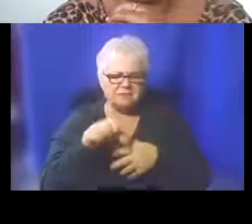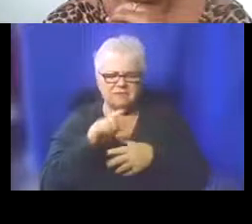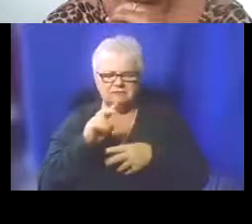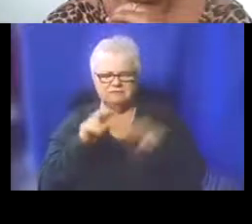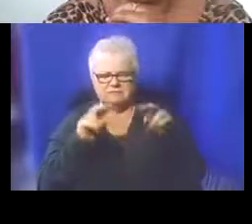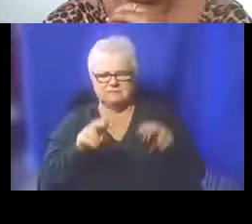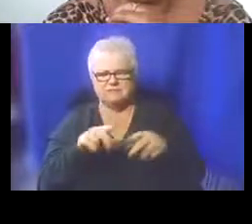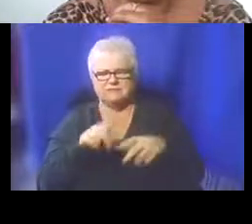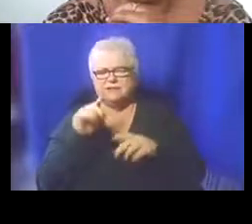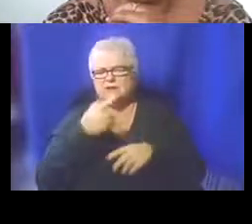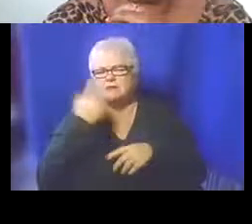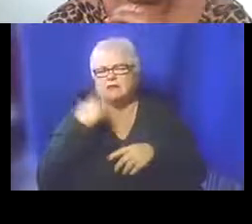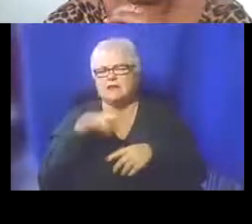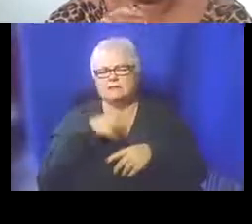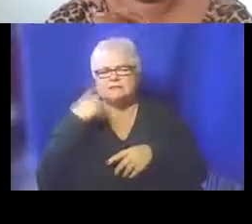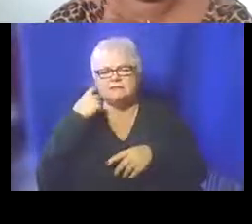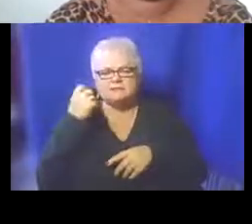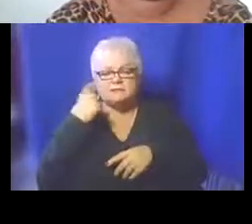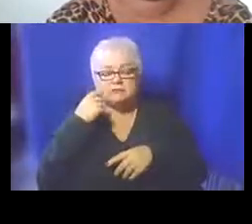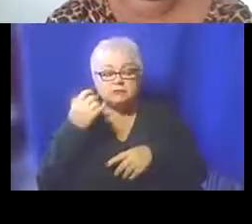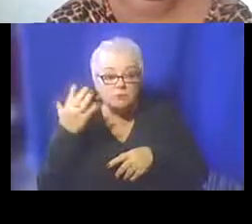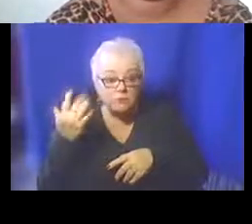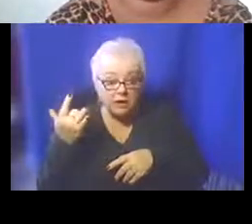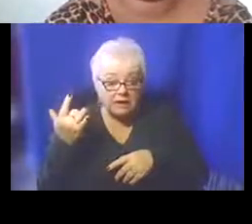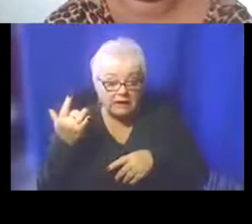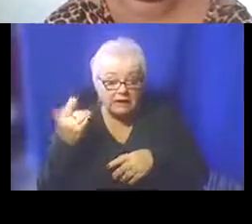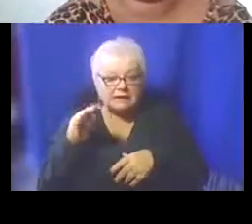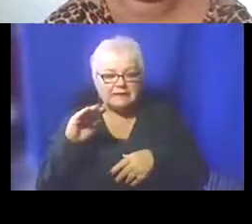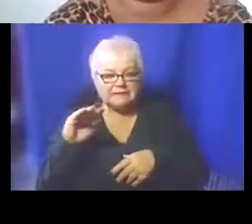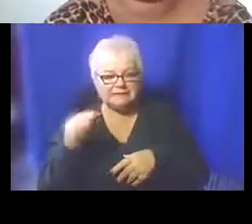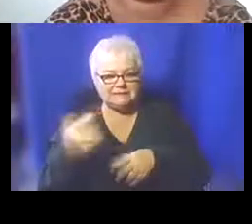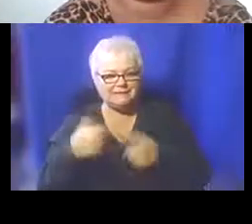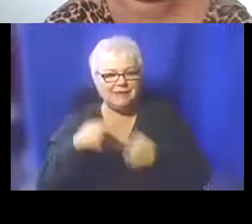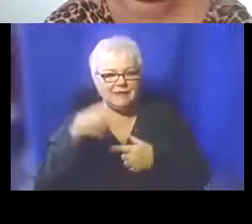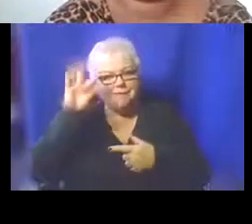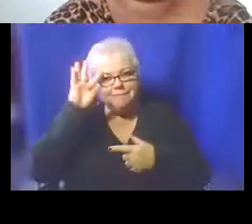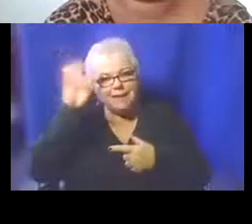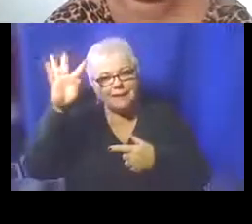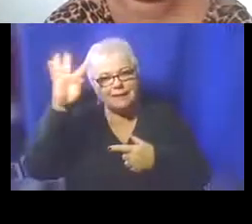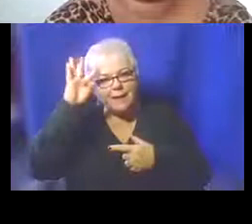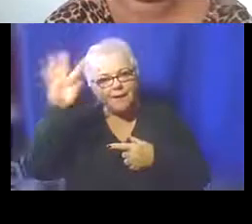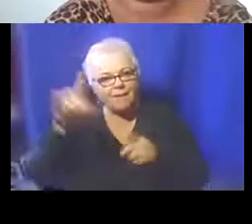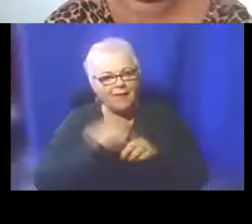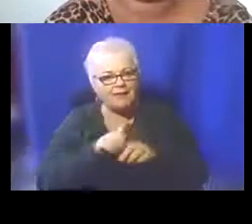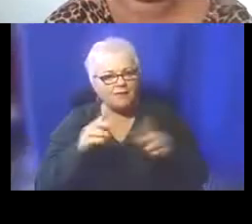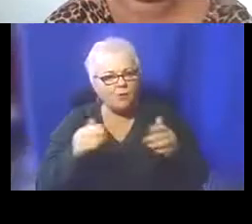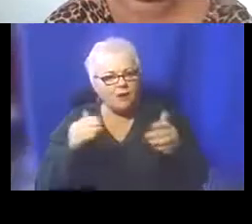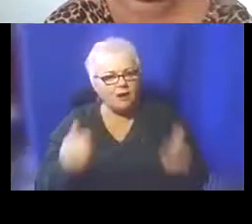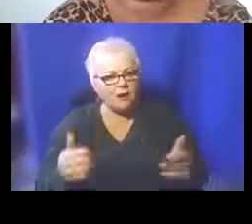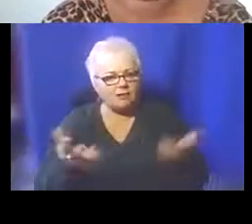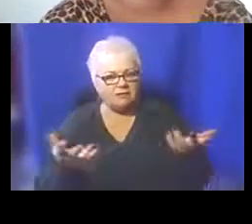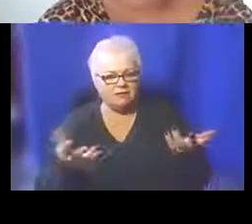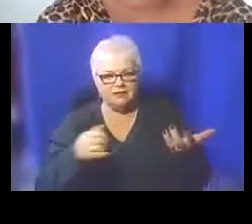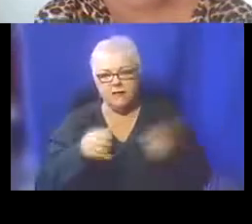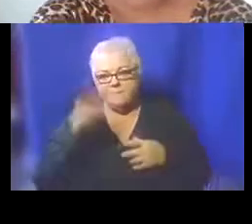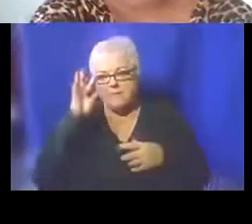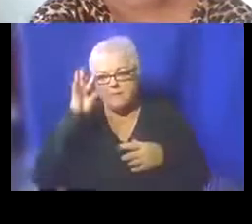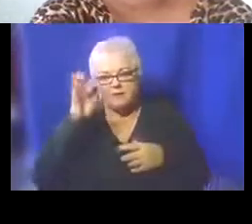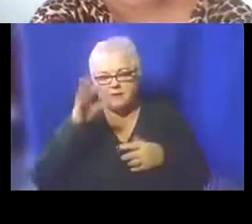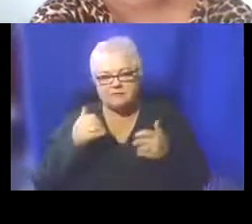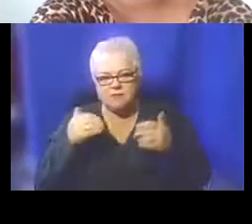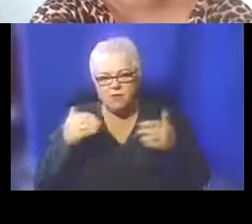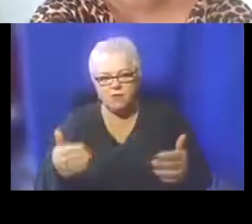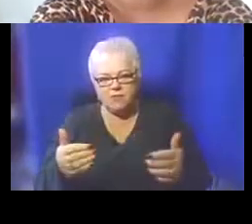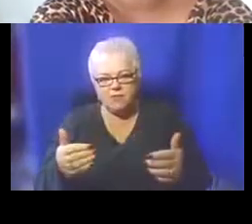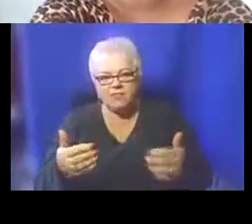looks suspicious to me, because it seems like they're making it up as they're going along. They're not making it up as they're going